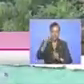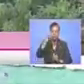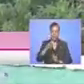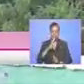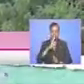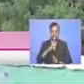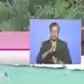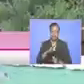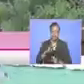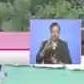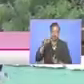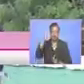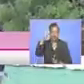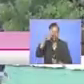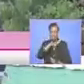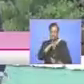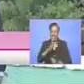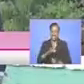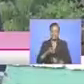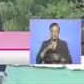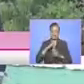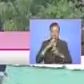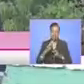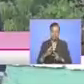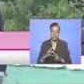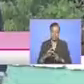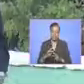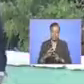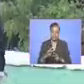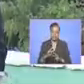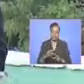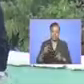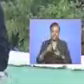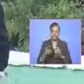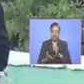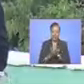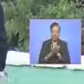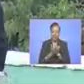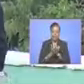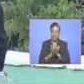be comprehensive and vigorous to help